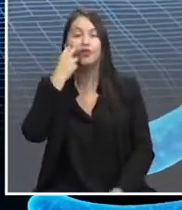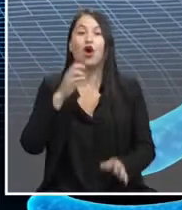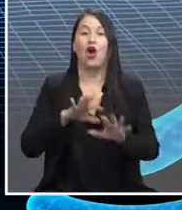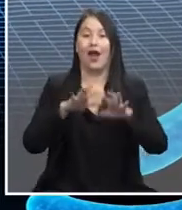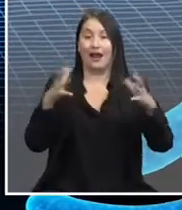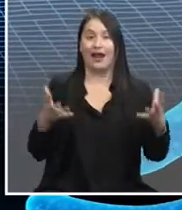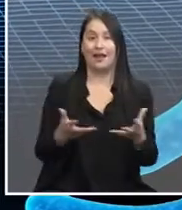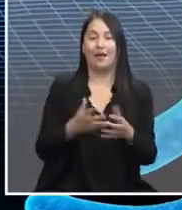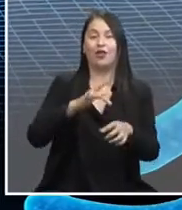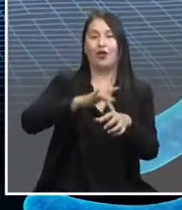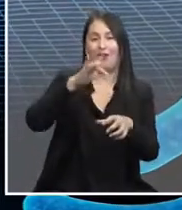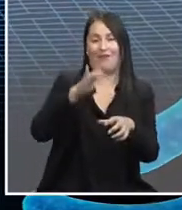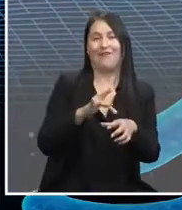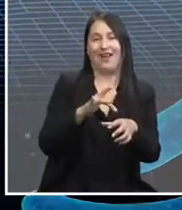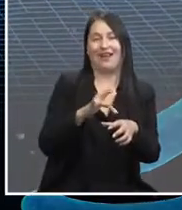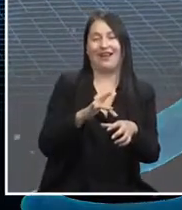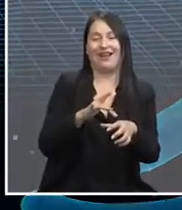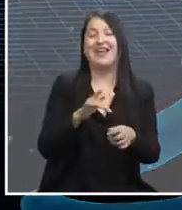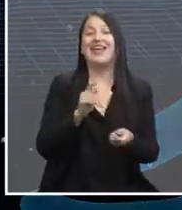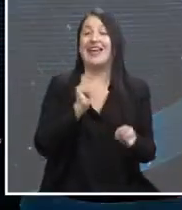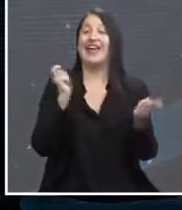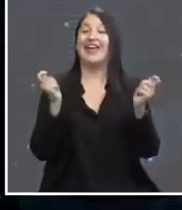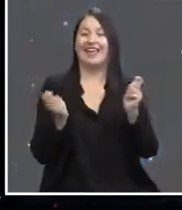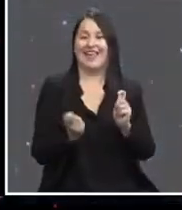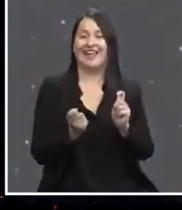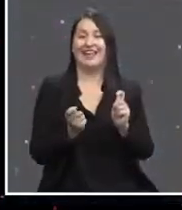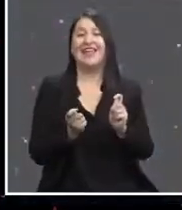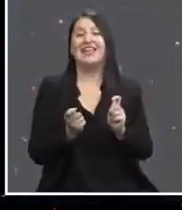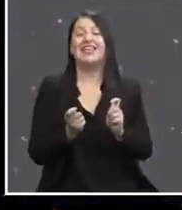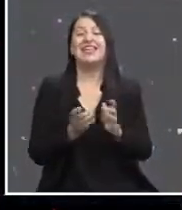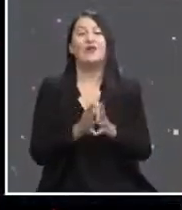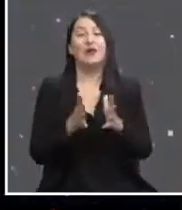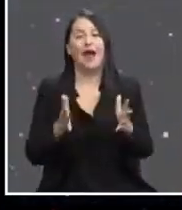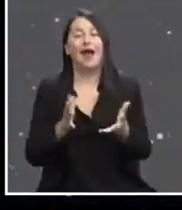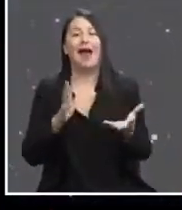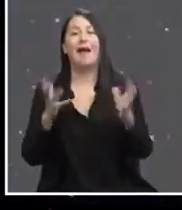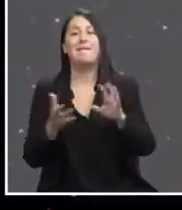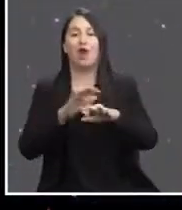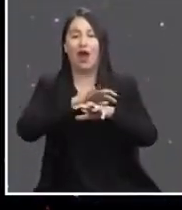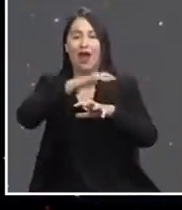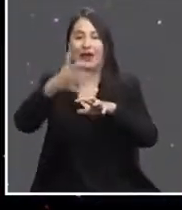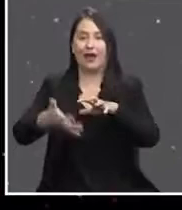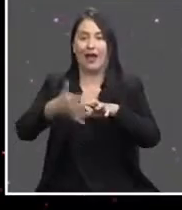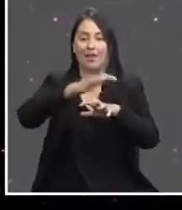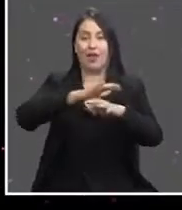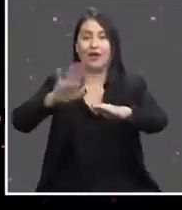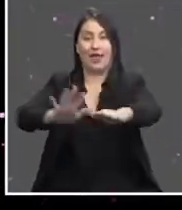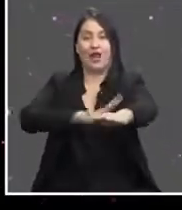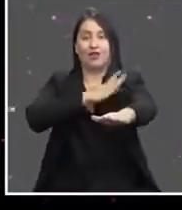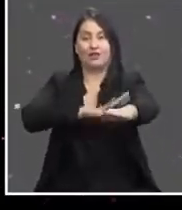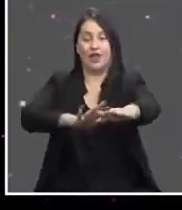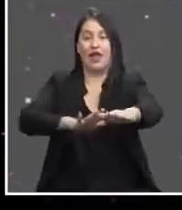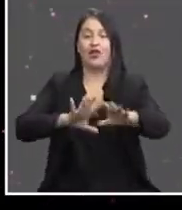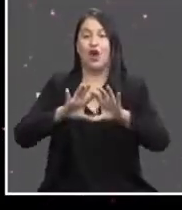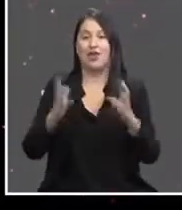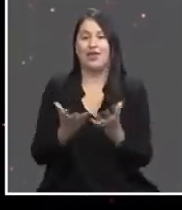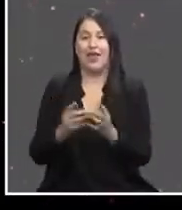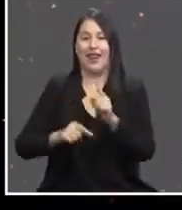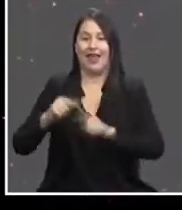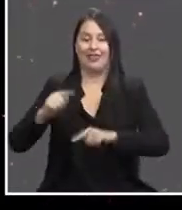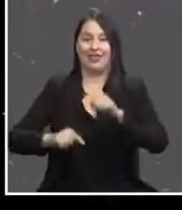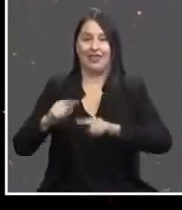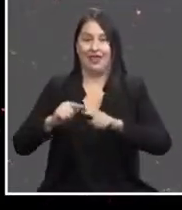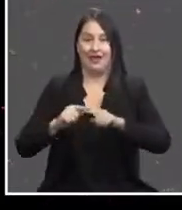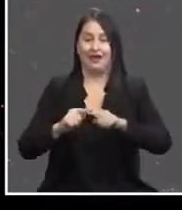changes in the atmosphere, ocean, and land. Impacts from climate change are occurring on